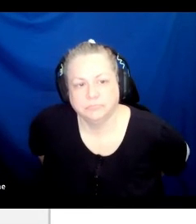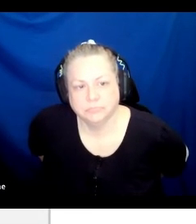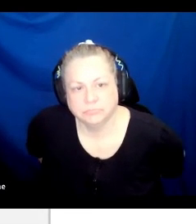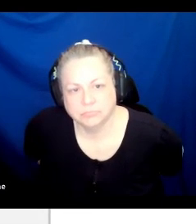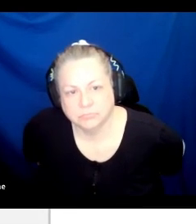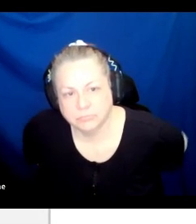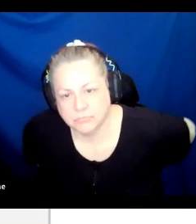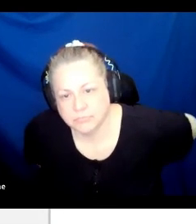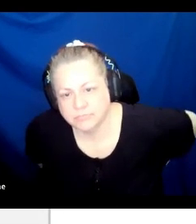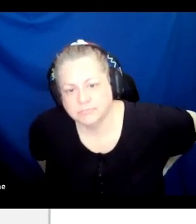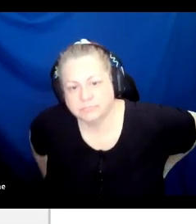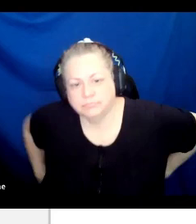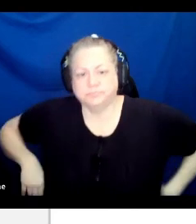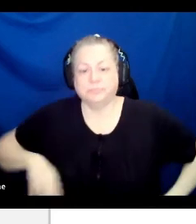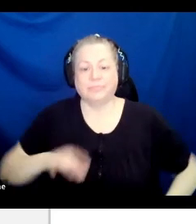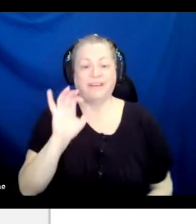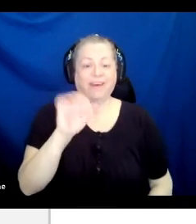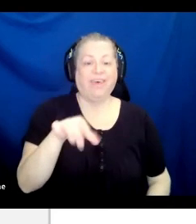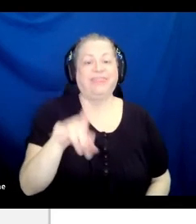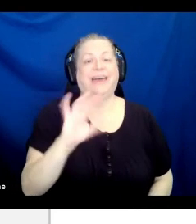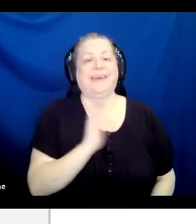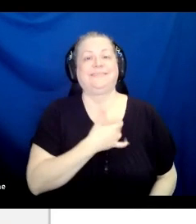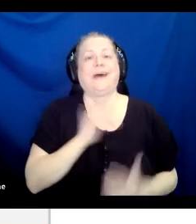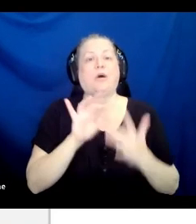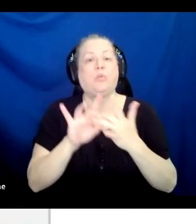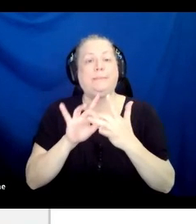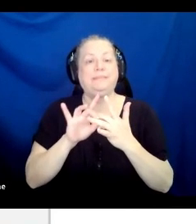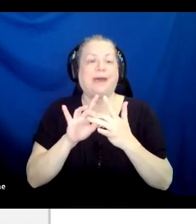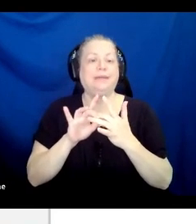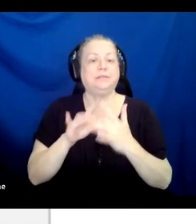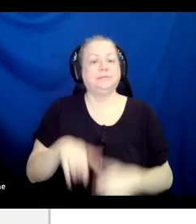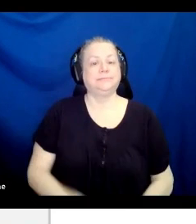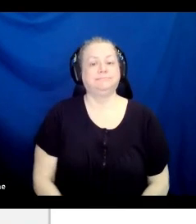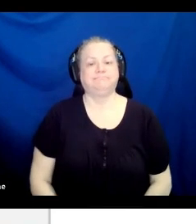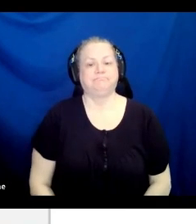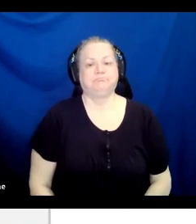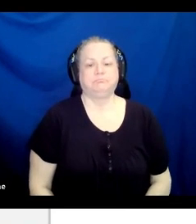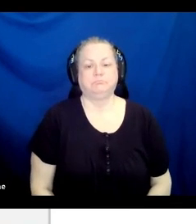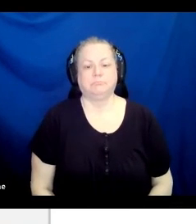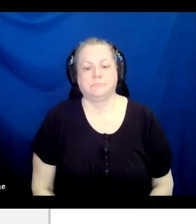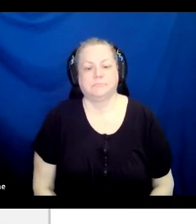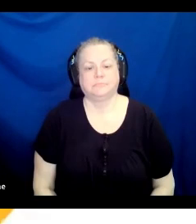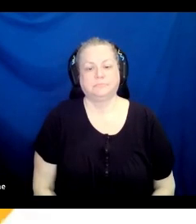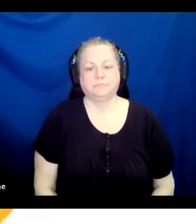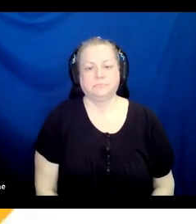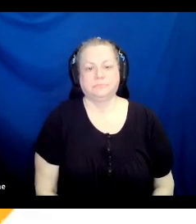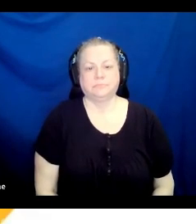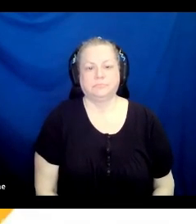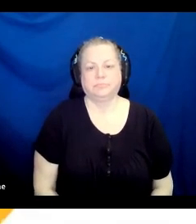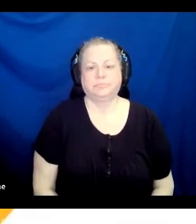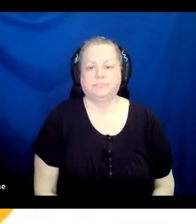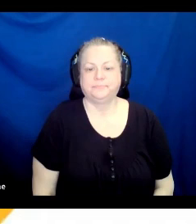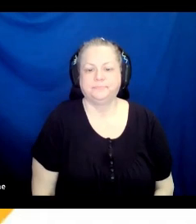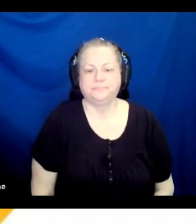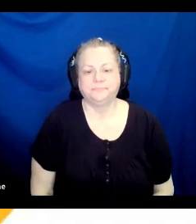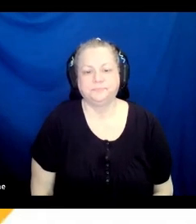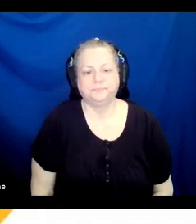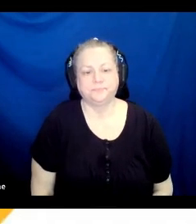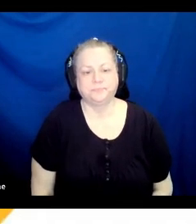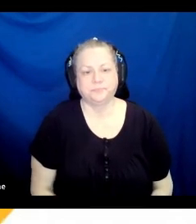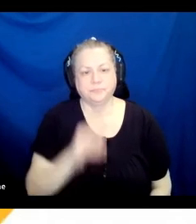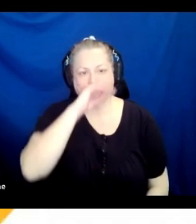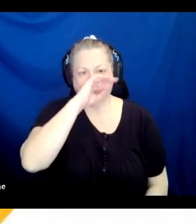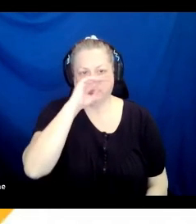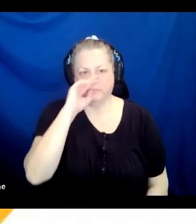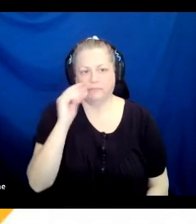this is the link for our MassHealth Renewals website. And one more slide gets us to